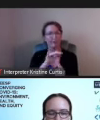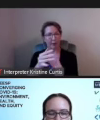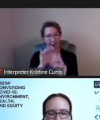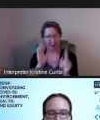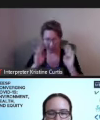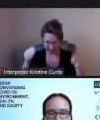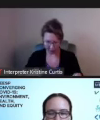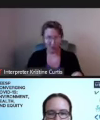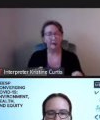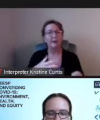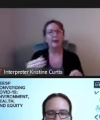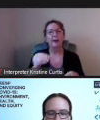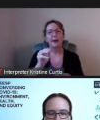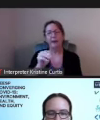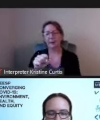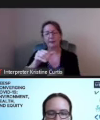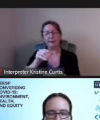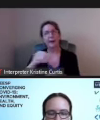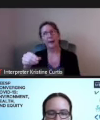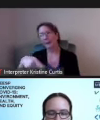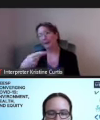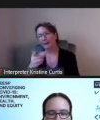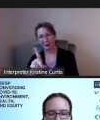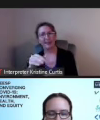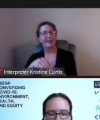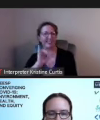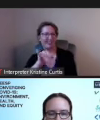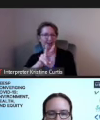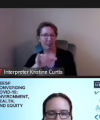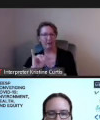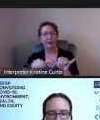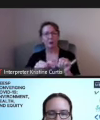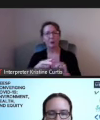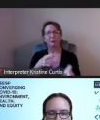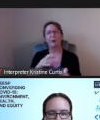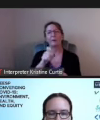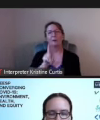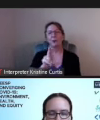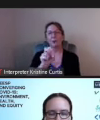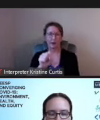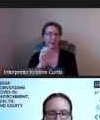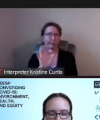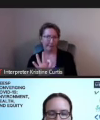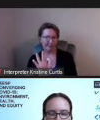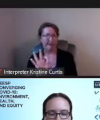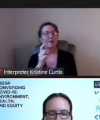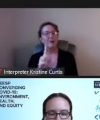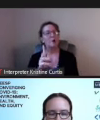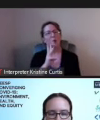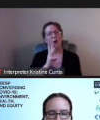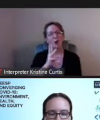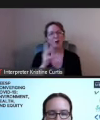University and an MS and PhD in civil engineering from the University of South Florida with a certificate in water health and